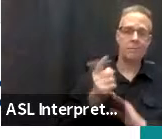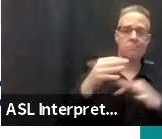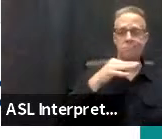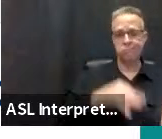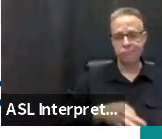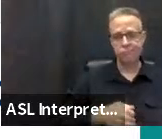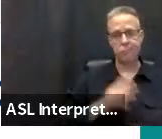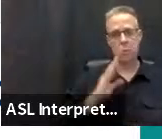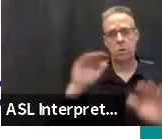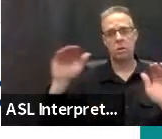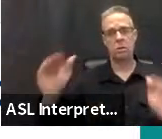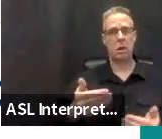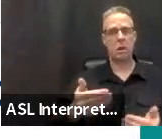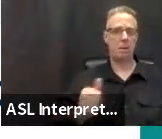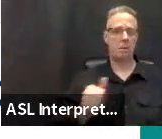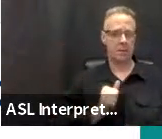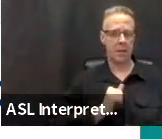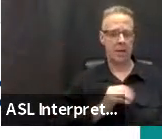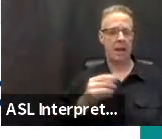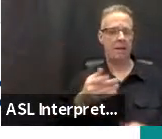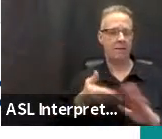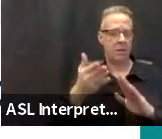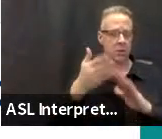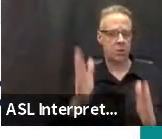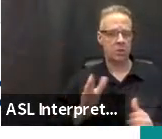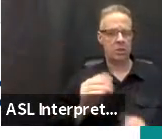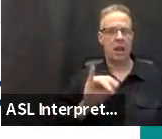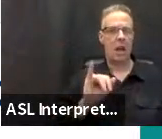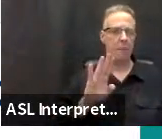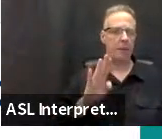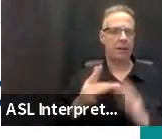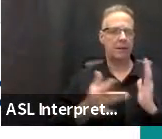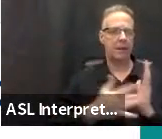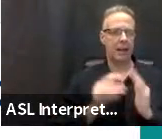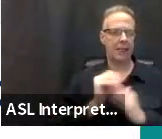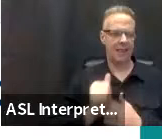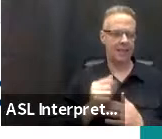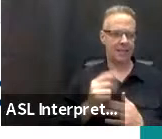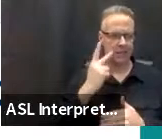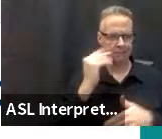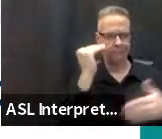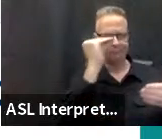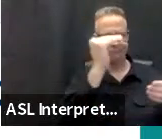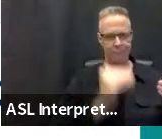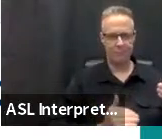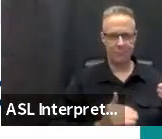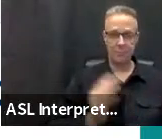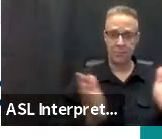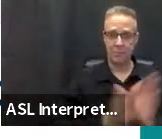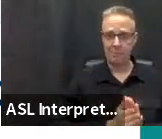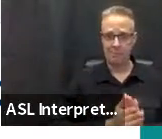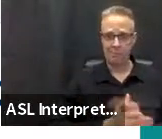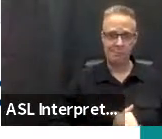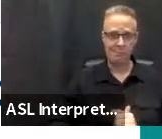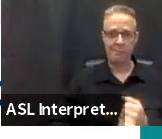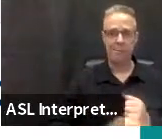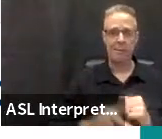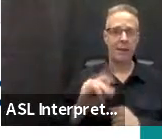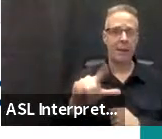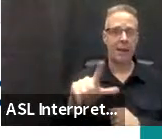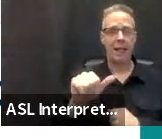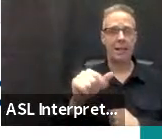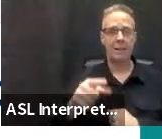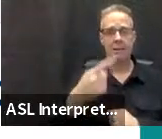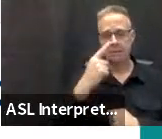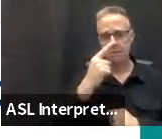myself as your facilitator and our IB, our technical leads after that. So maybe Kayla, you can drop that